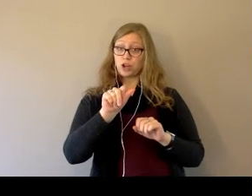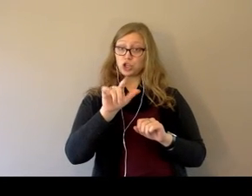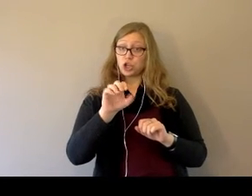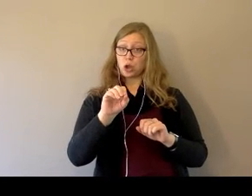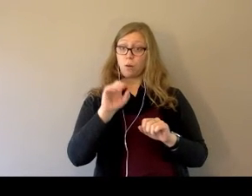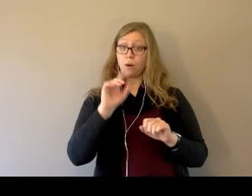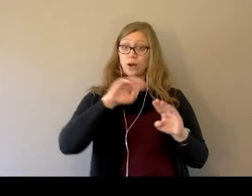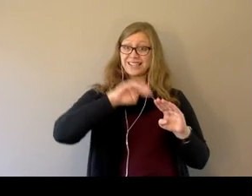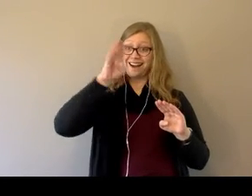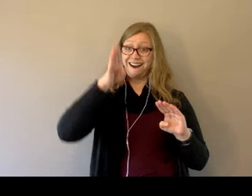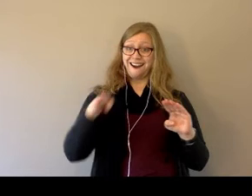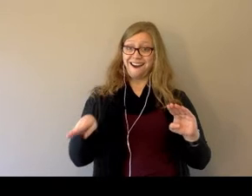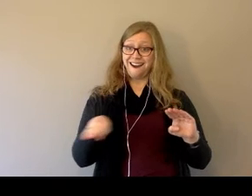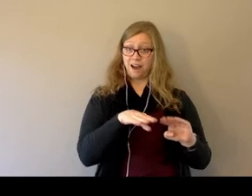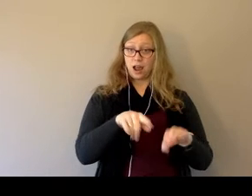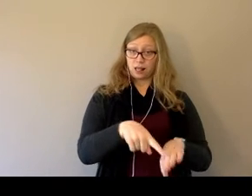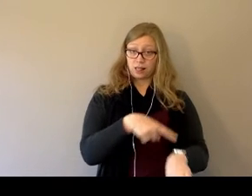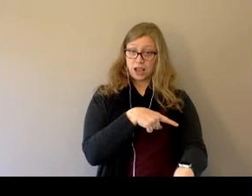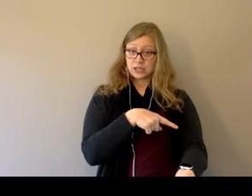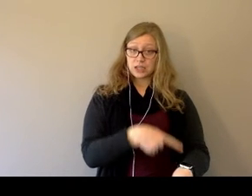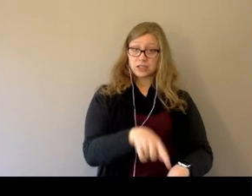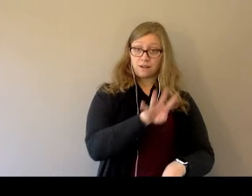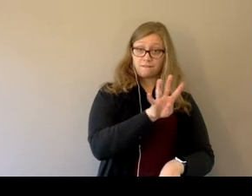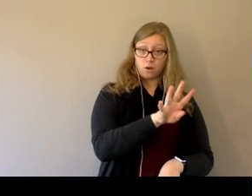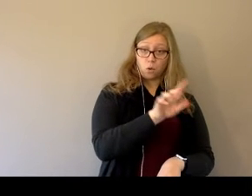And they want us to find the length of the shortest side.